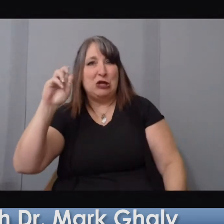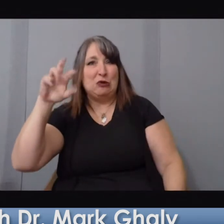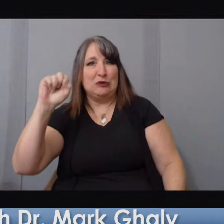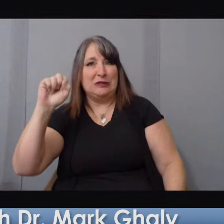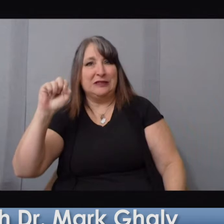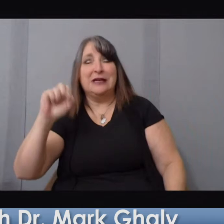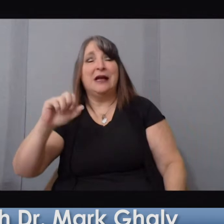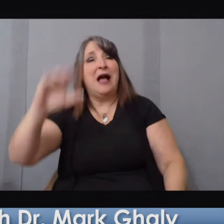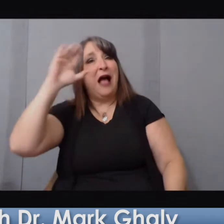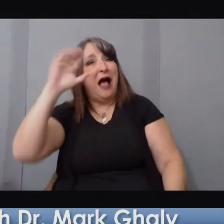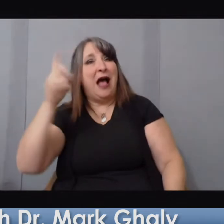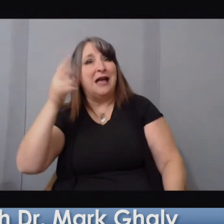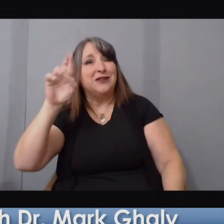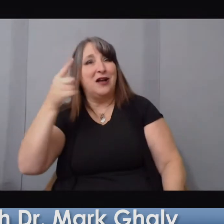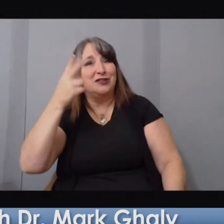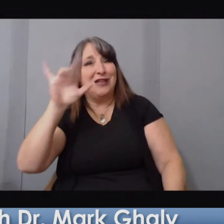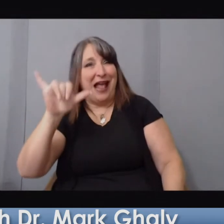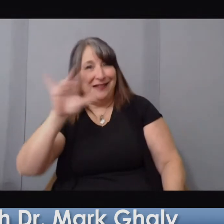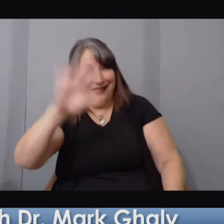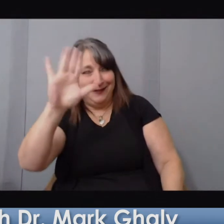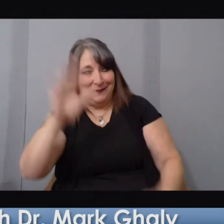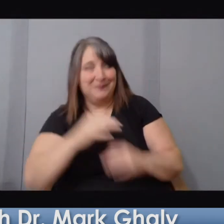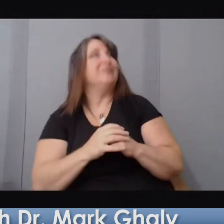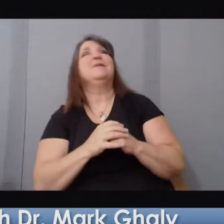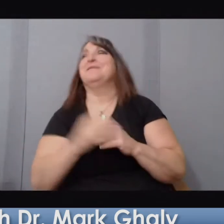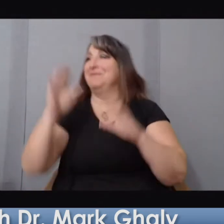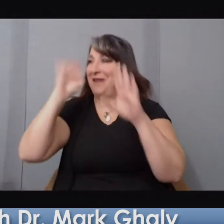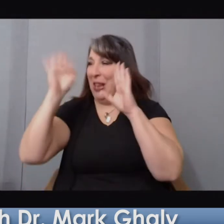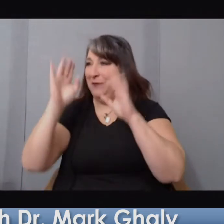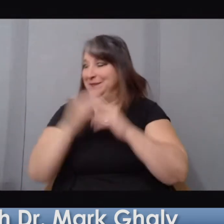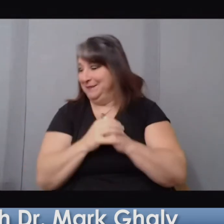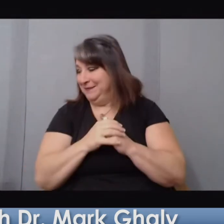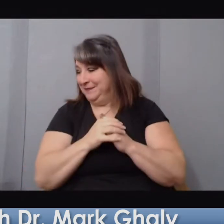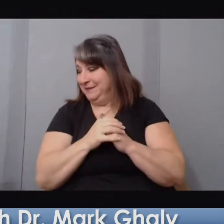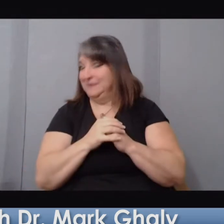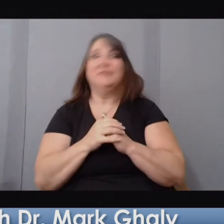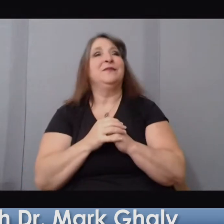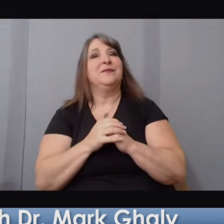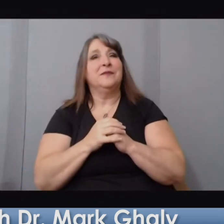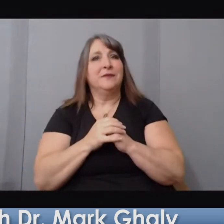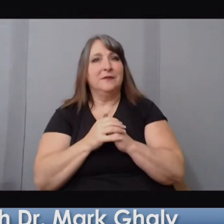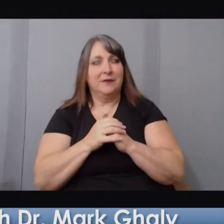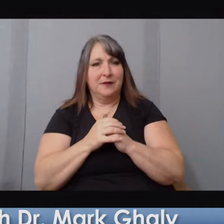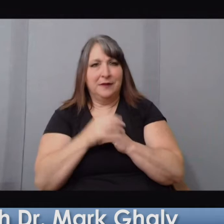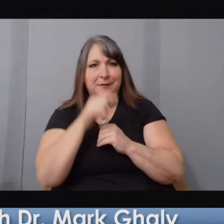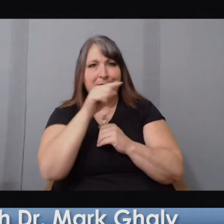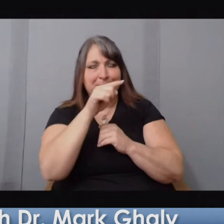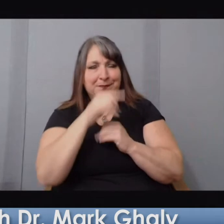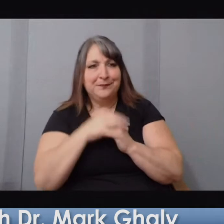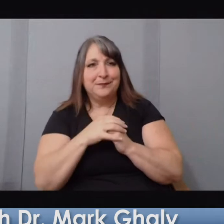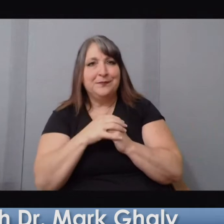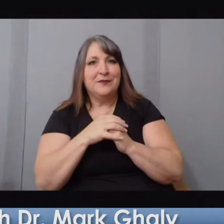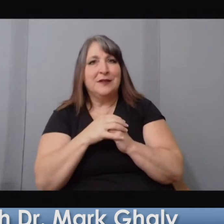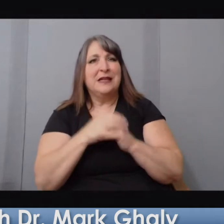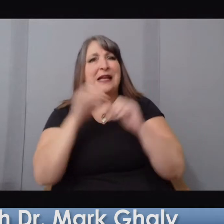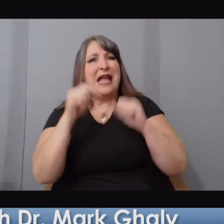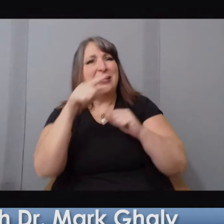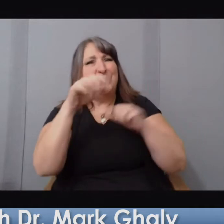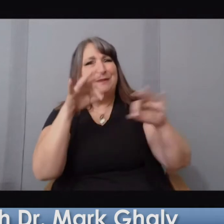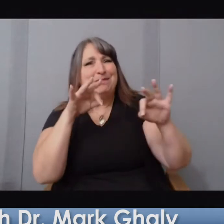Hi, Dr. Ghaly. Hello. Hello. Can you tell us a little bit